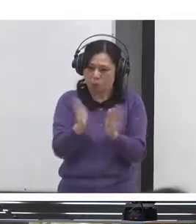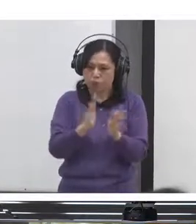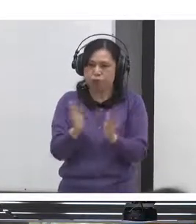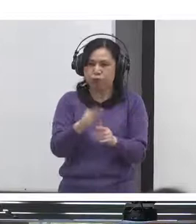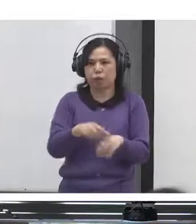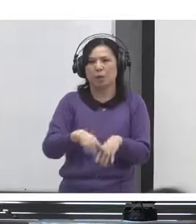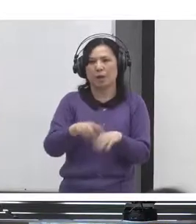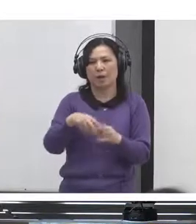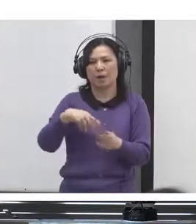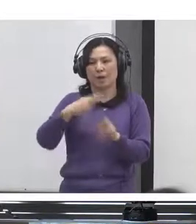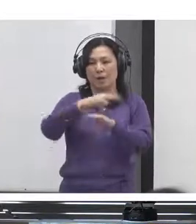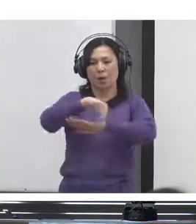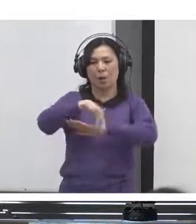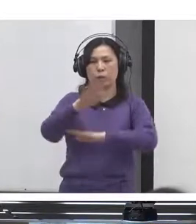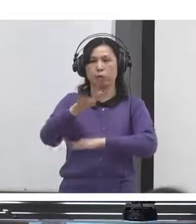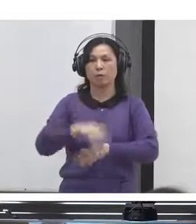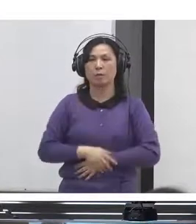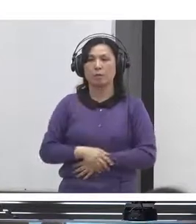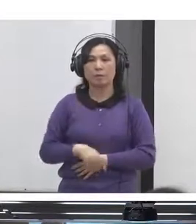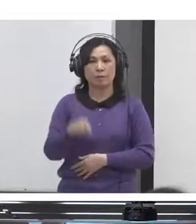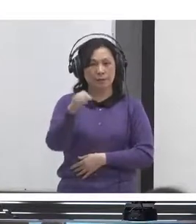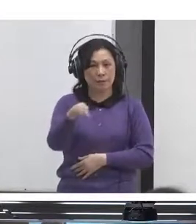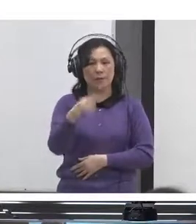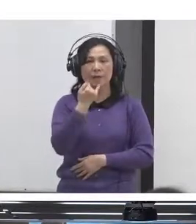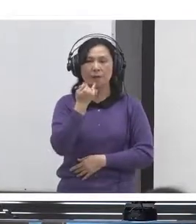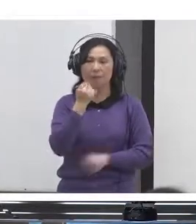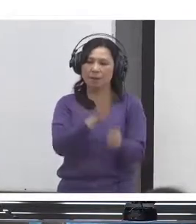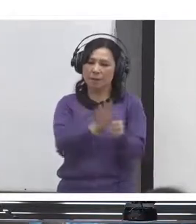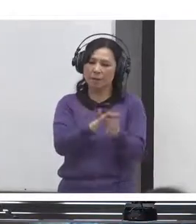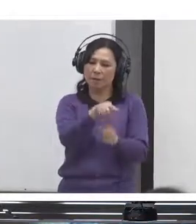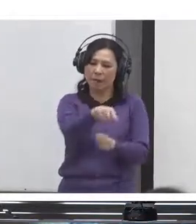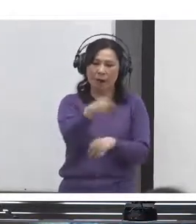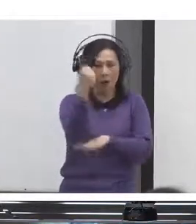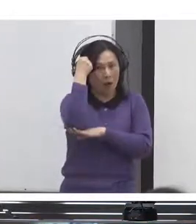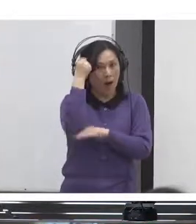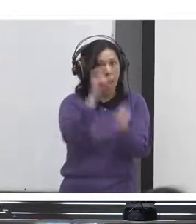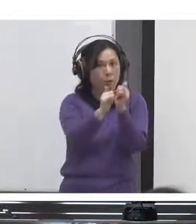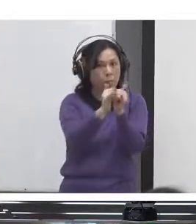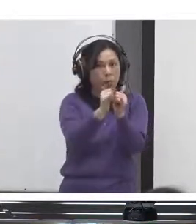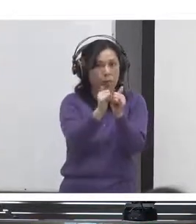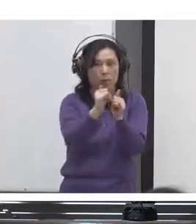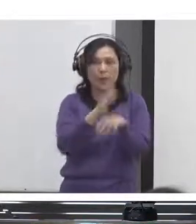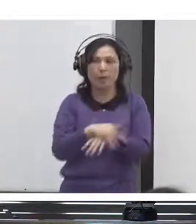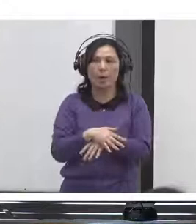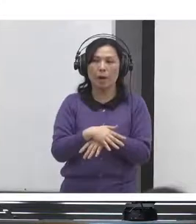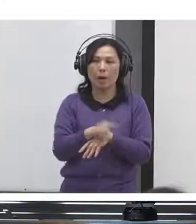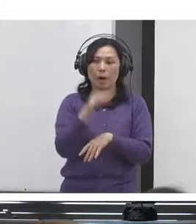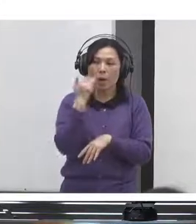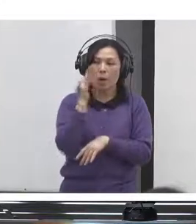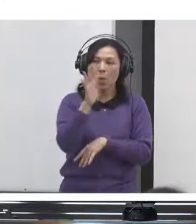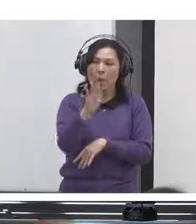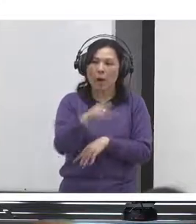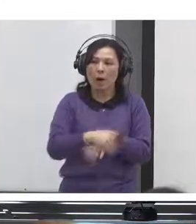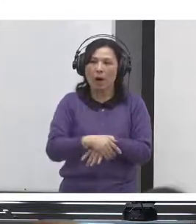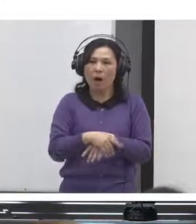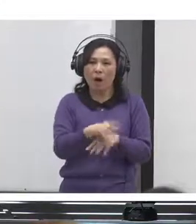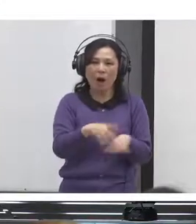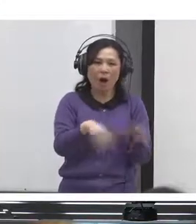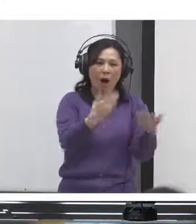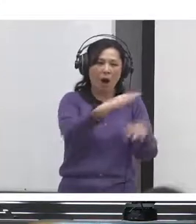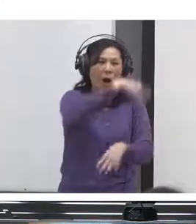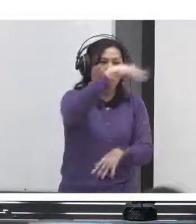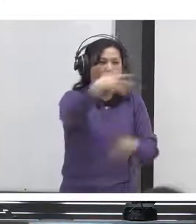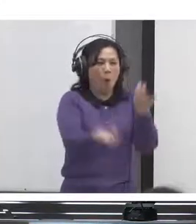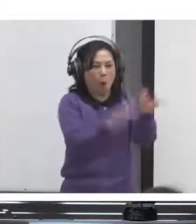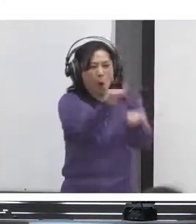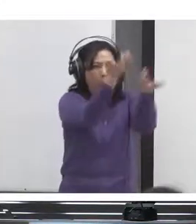Octopi is well received by the local people. They have quickly adapted the system for the local participatory planning